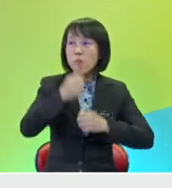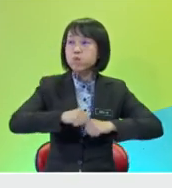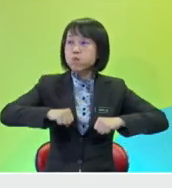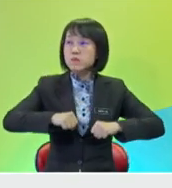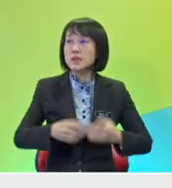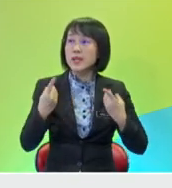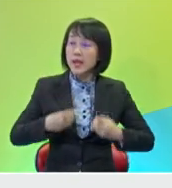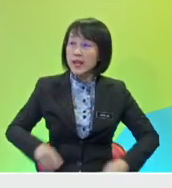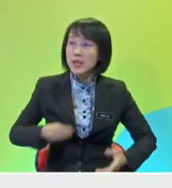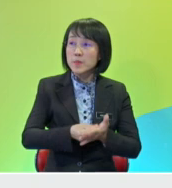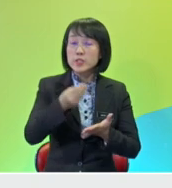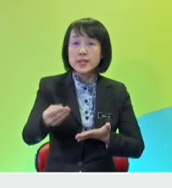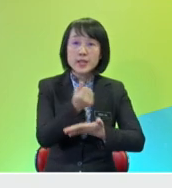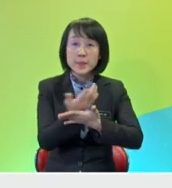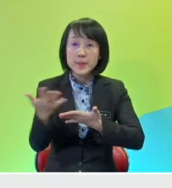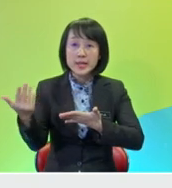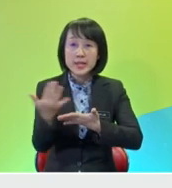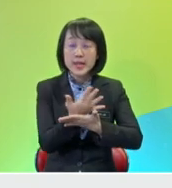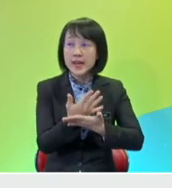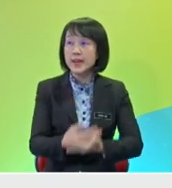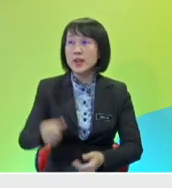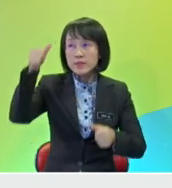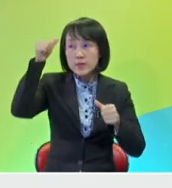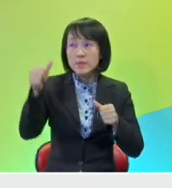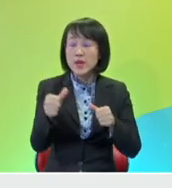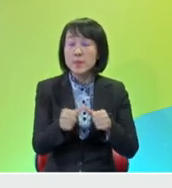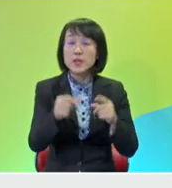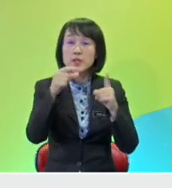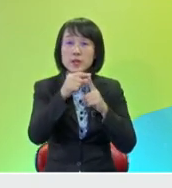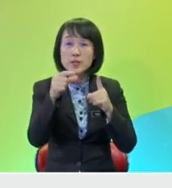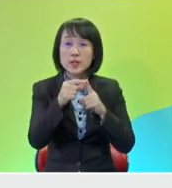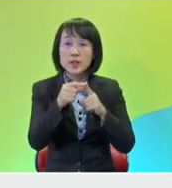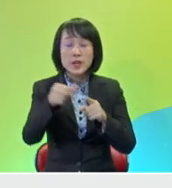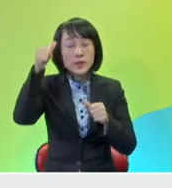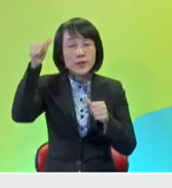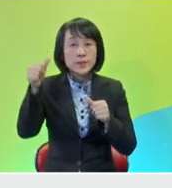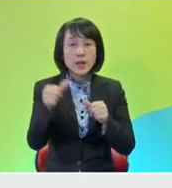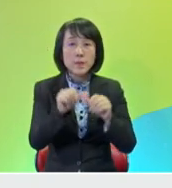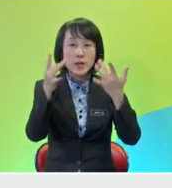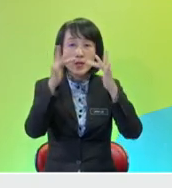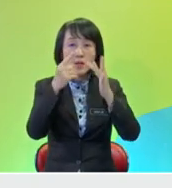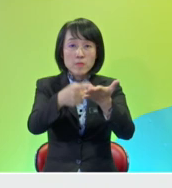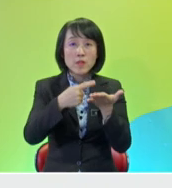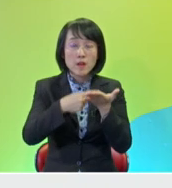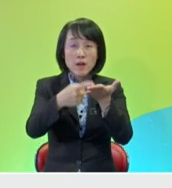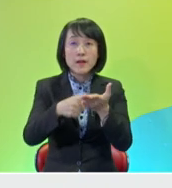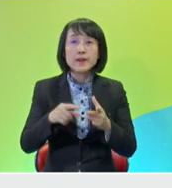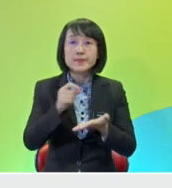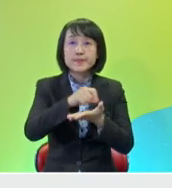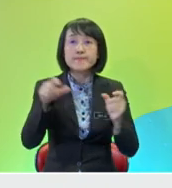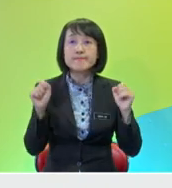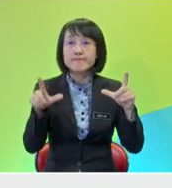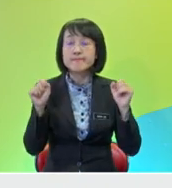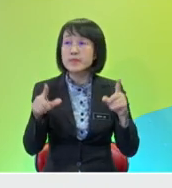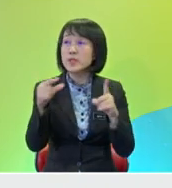these words? Right. Remember the blog forum that we have read earlier? Mm-hmm. The words in blue. I want you